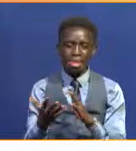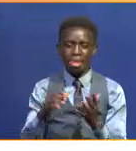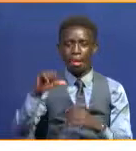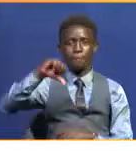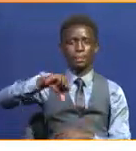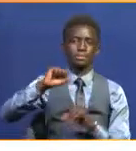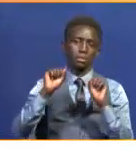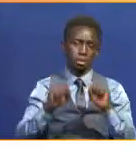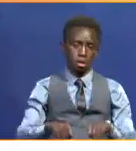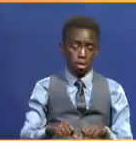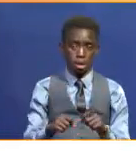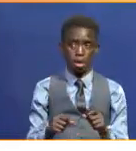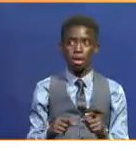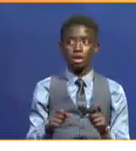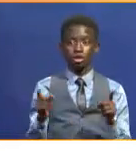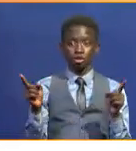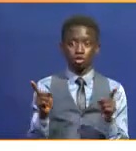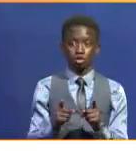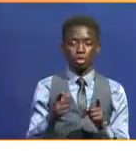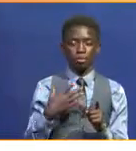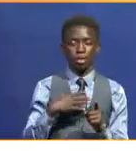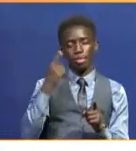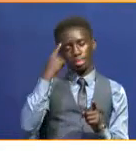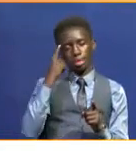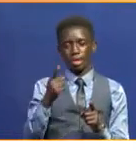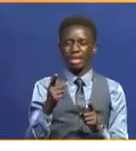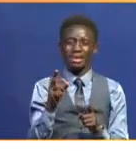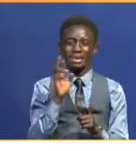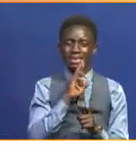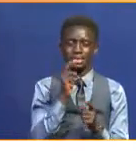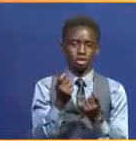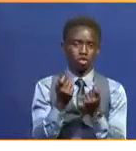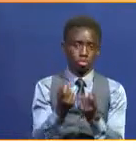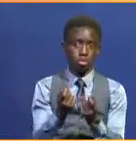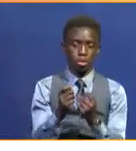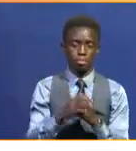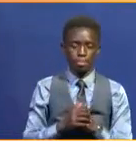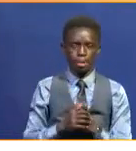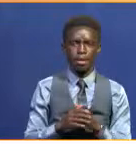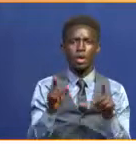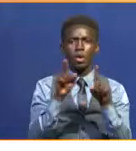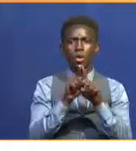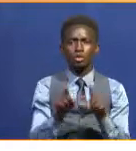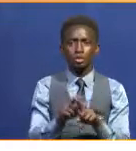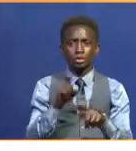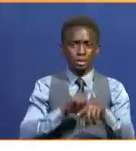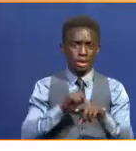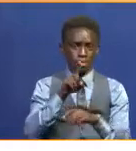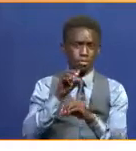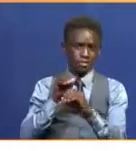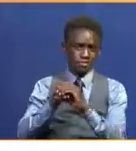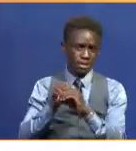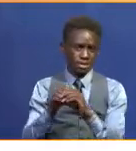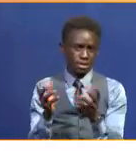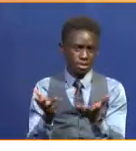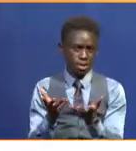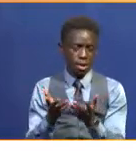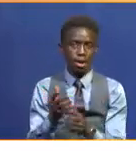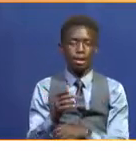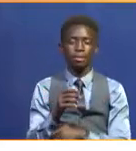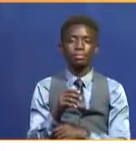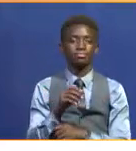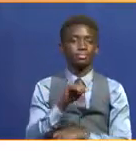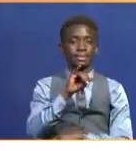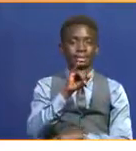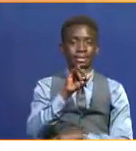is perceived as less risky. Then also you need to, if you're investing in interest